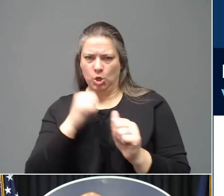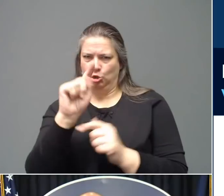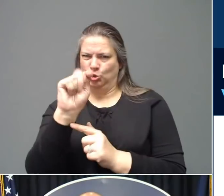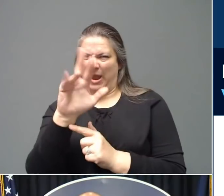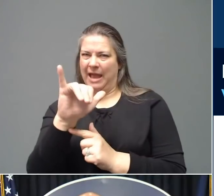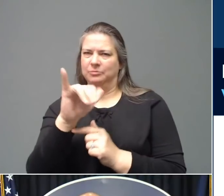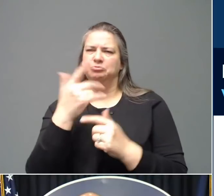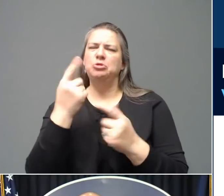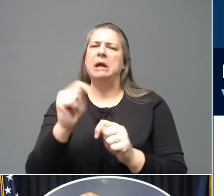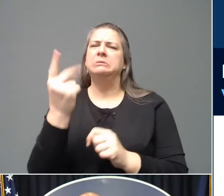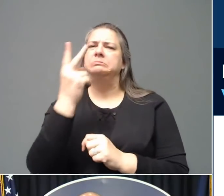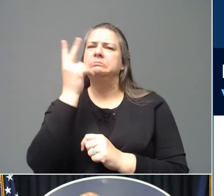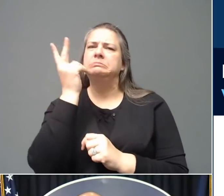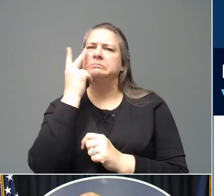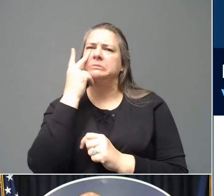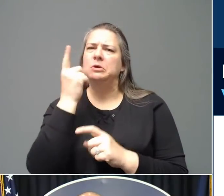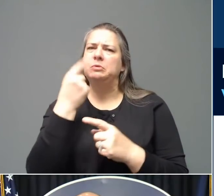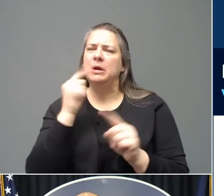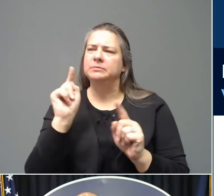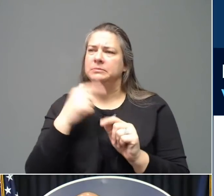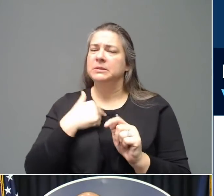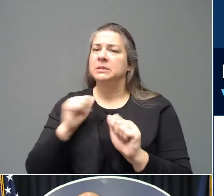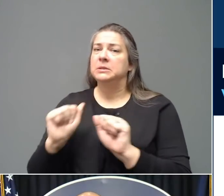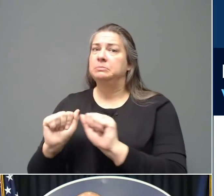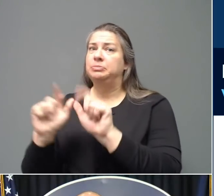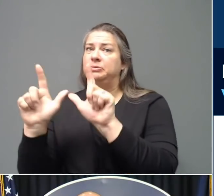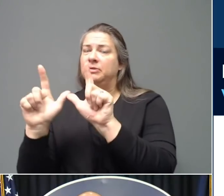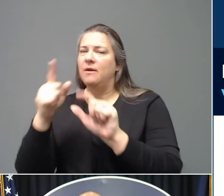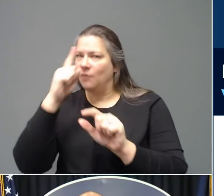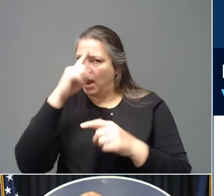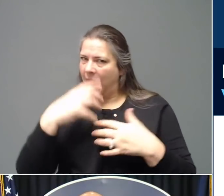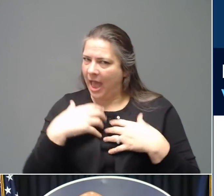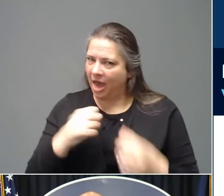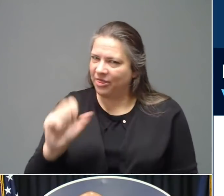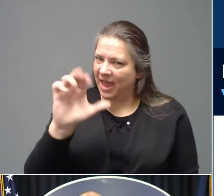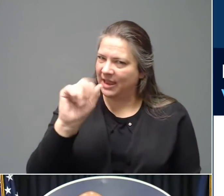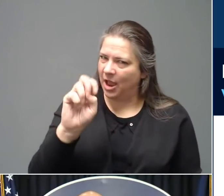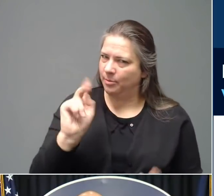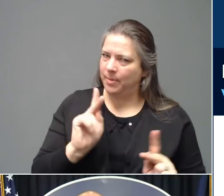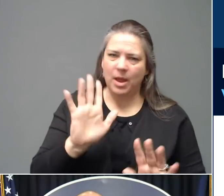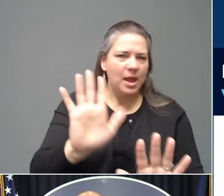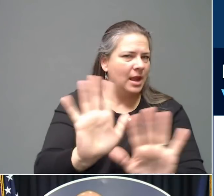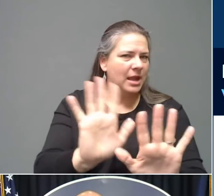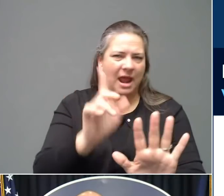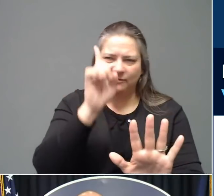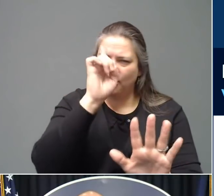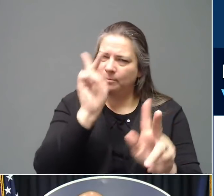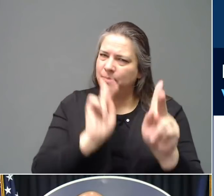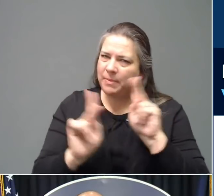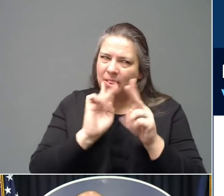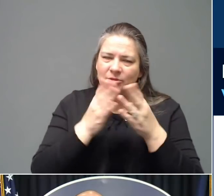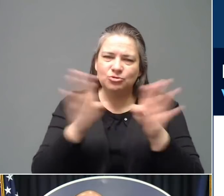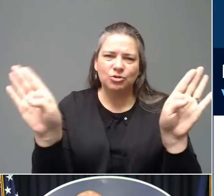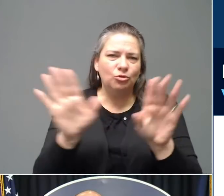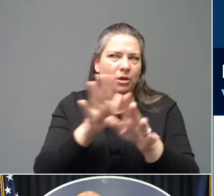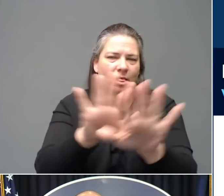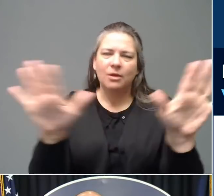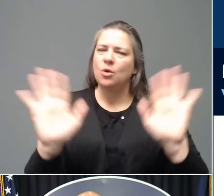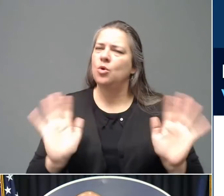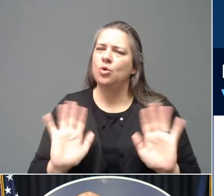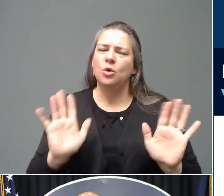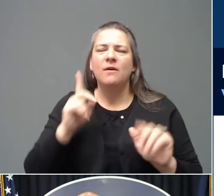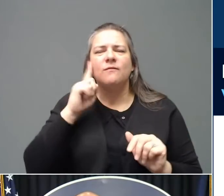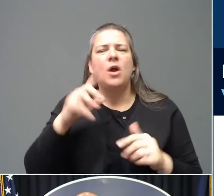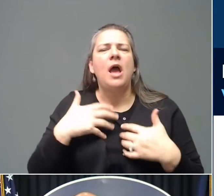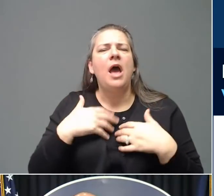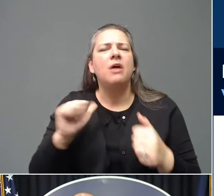only for healthcare personnel, please. This is not for the general public. This is for healthcare personnel only for the next few weeks,